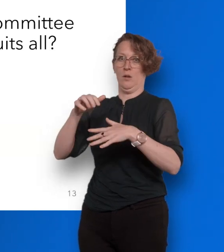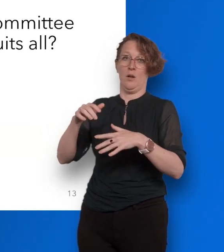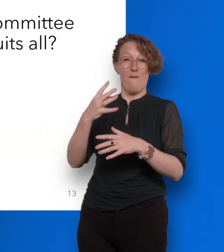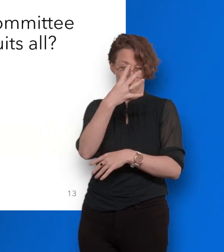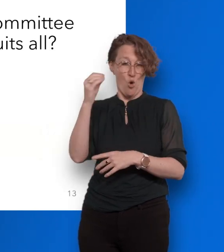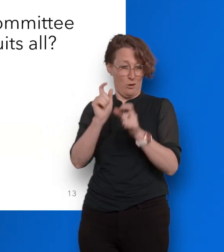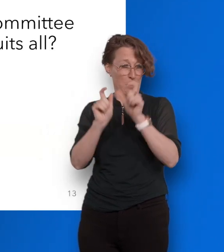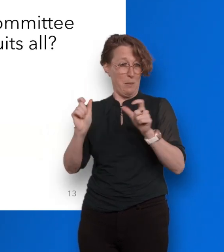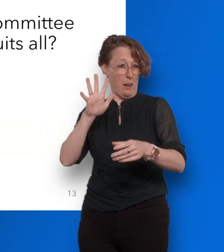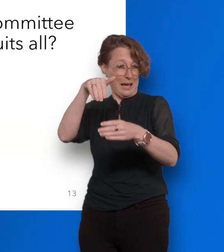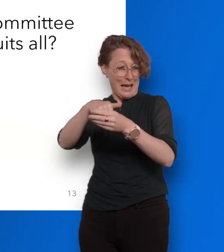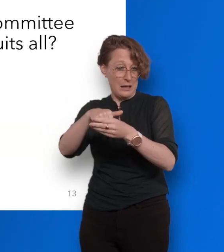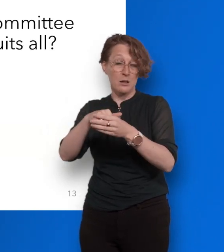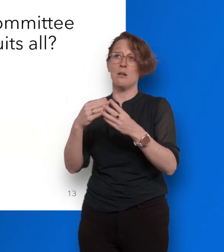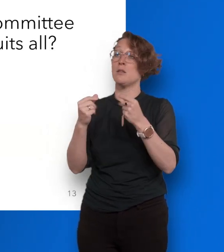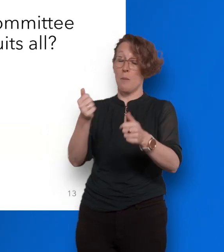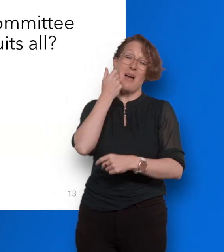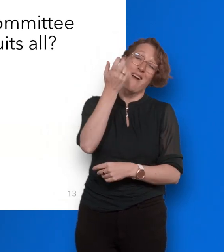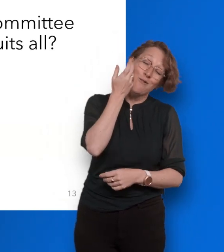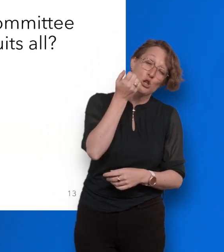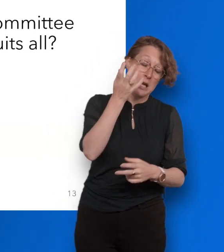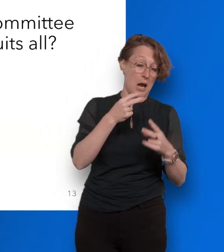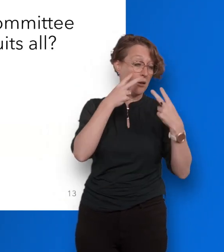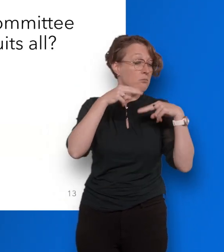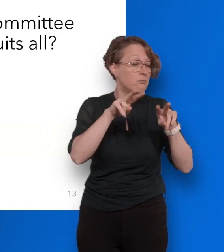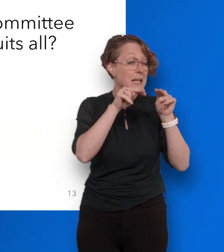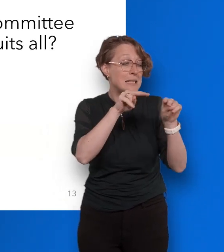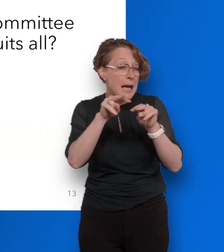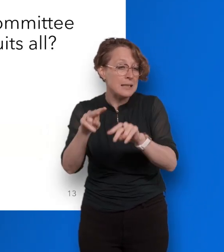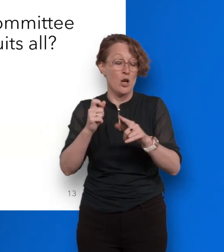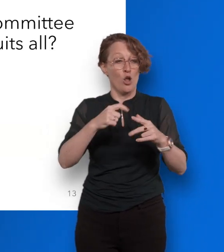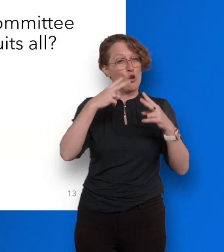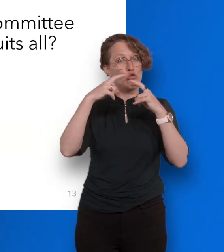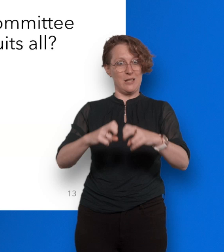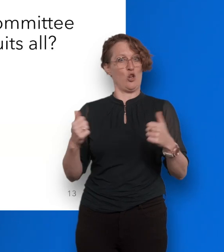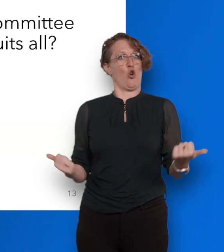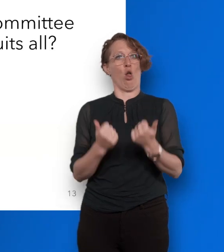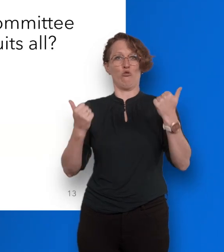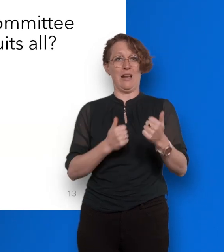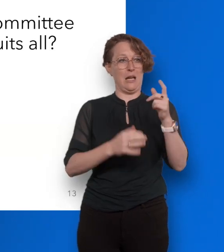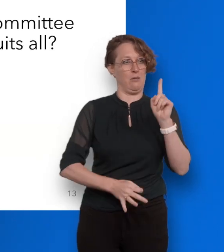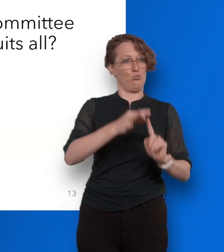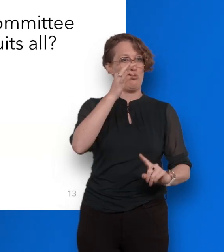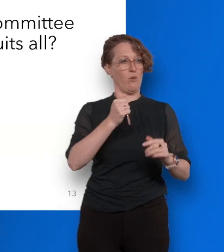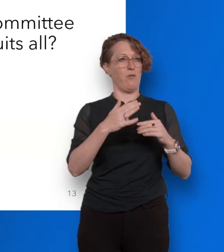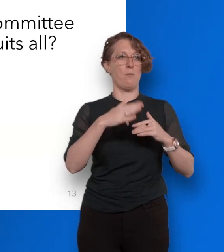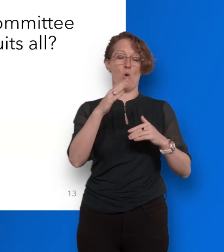cohort. So there's about 400 people. Some their daily practices and research will actually involve anti-racism and anti-ableist work,